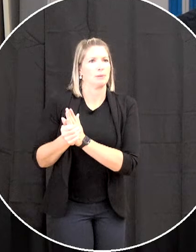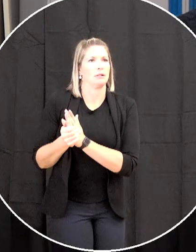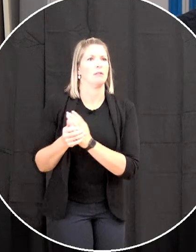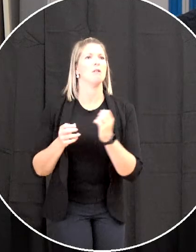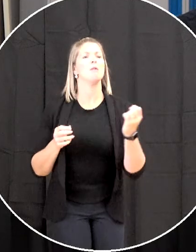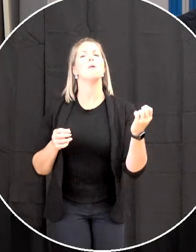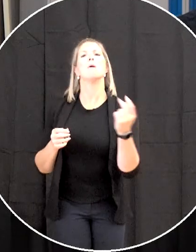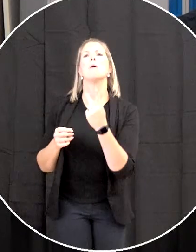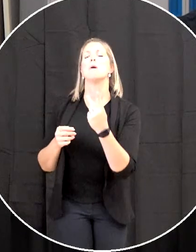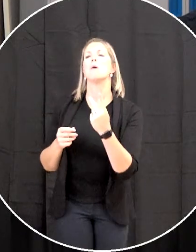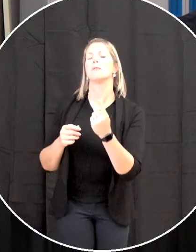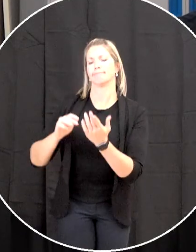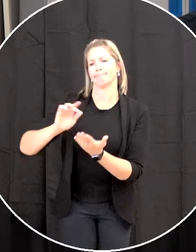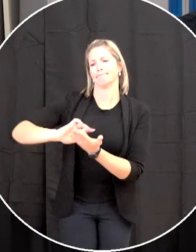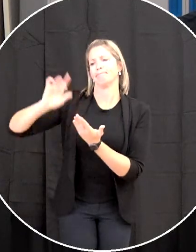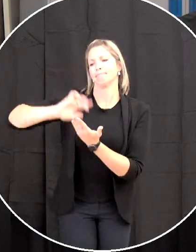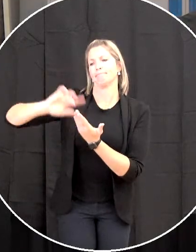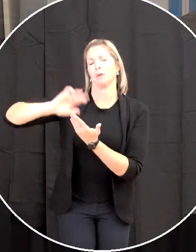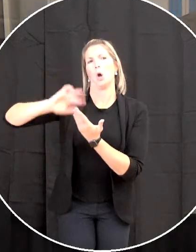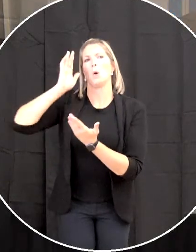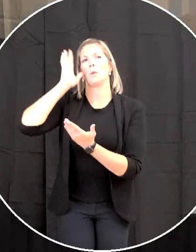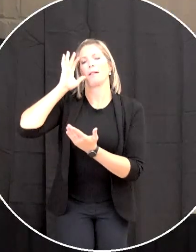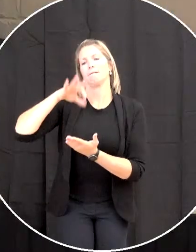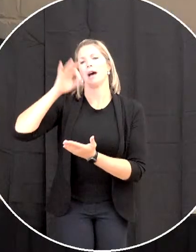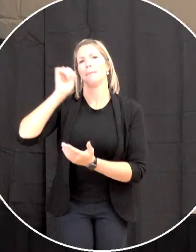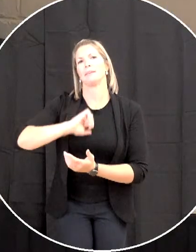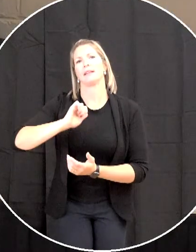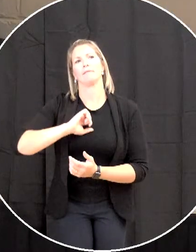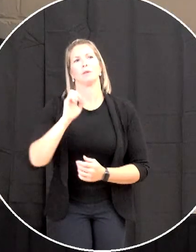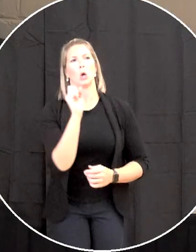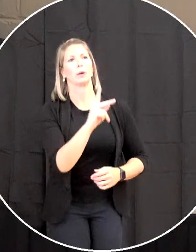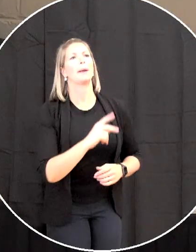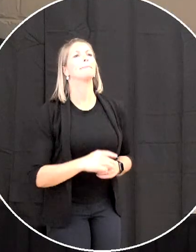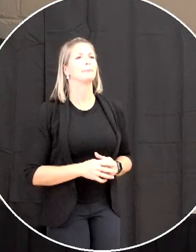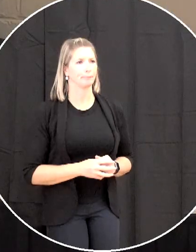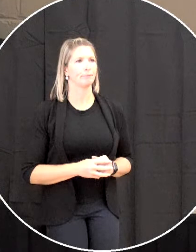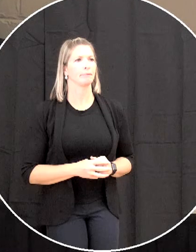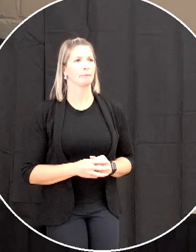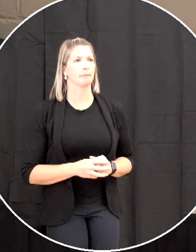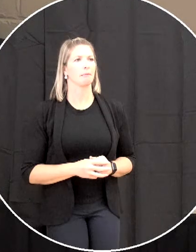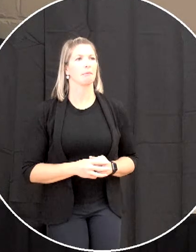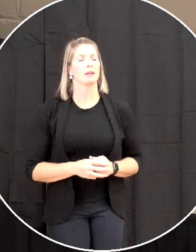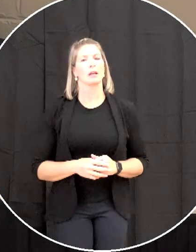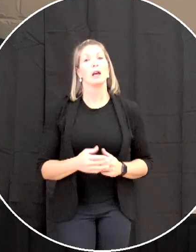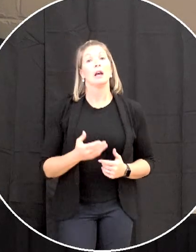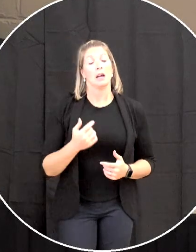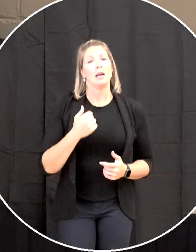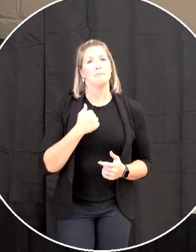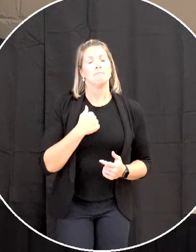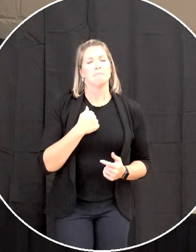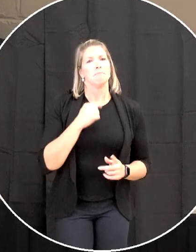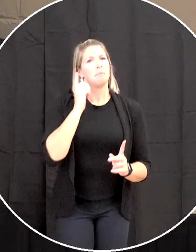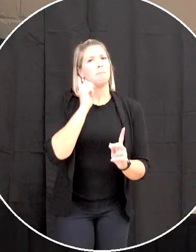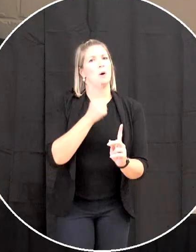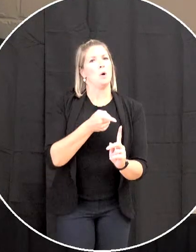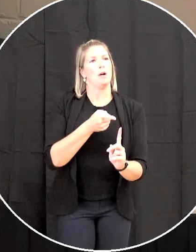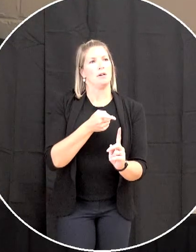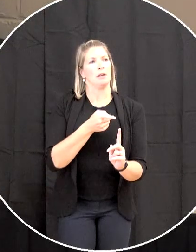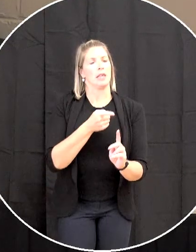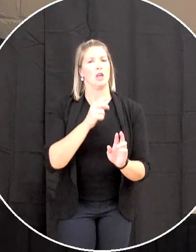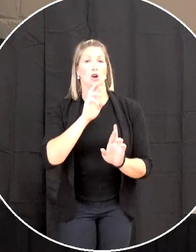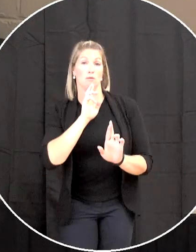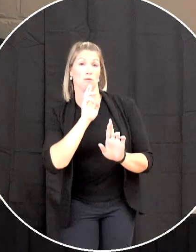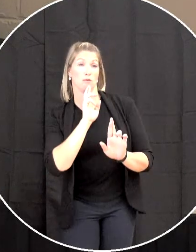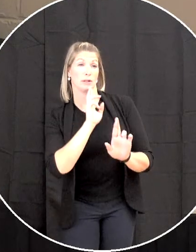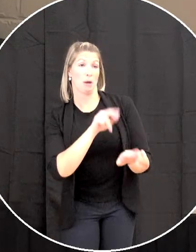Yeah. The important thing that I take away from this, and sometimes they get blindsided on it, sometimes there's correspondence that